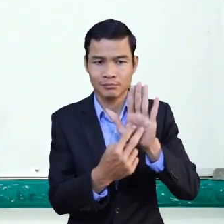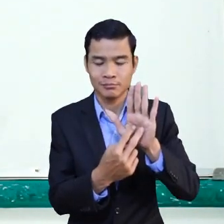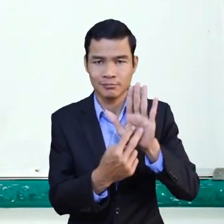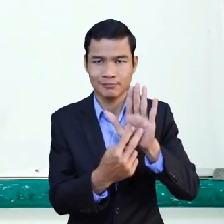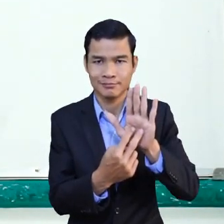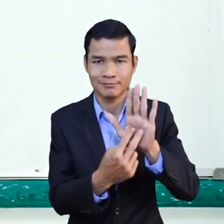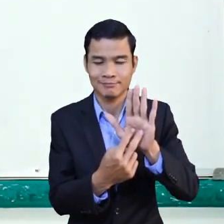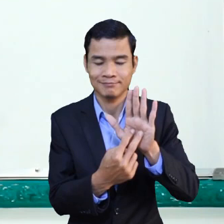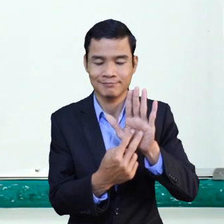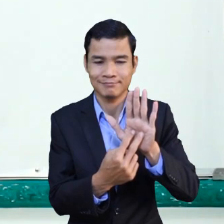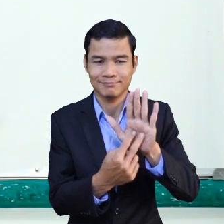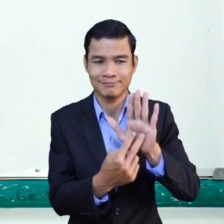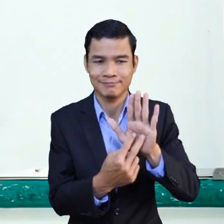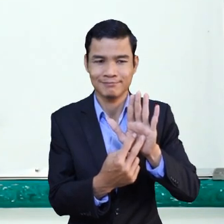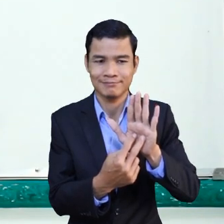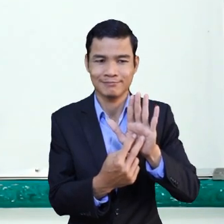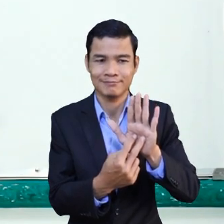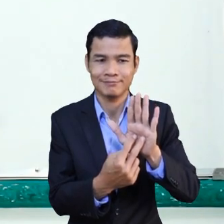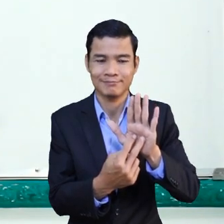1 2 3 ten ten ten